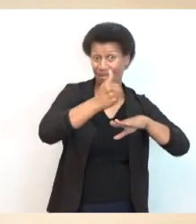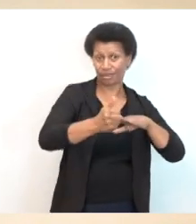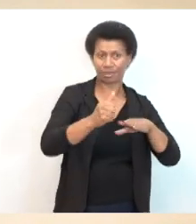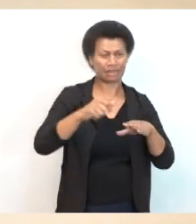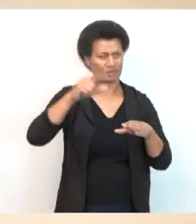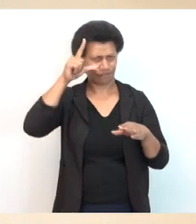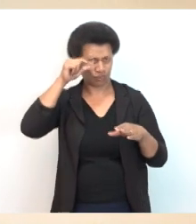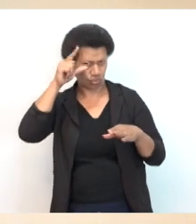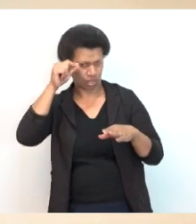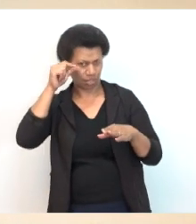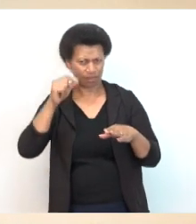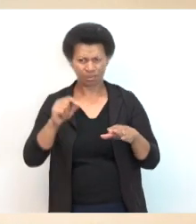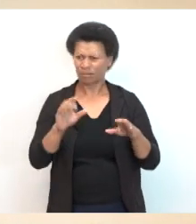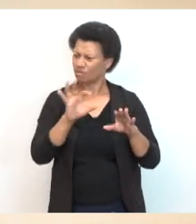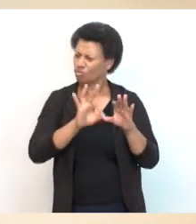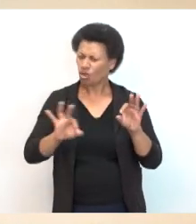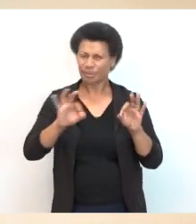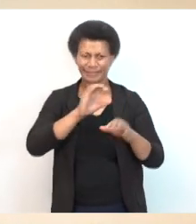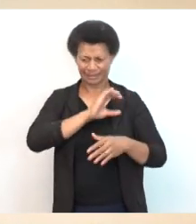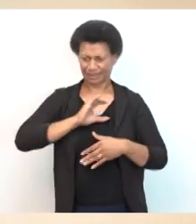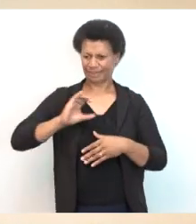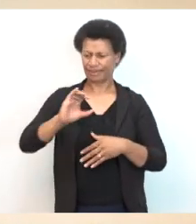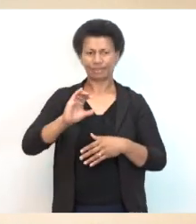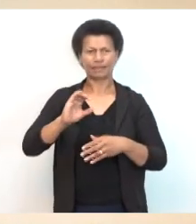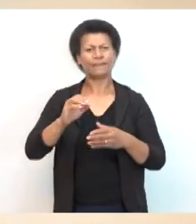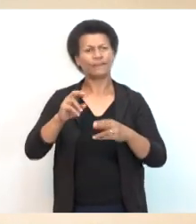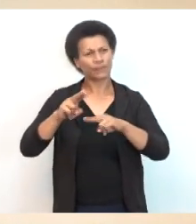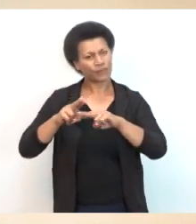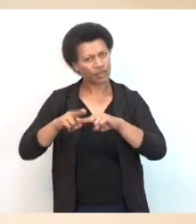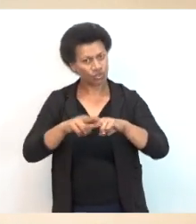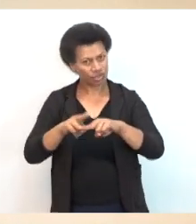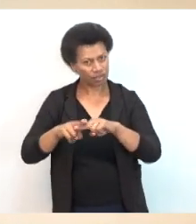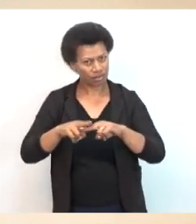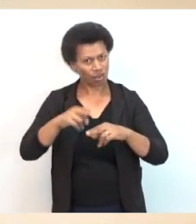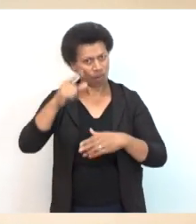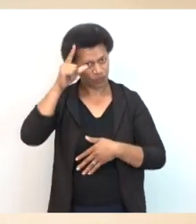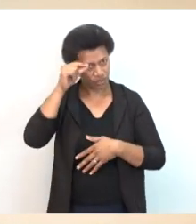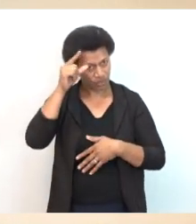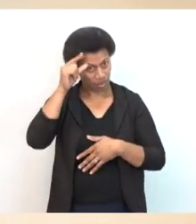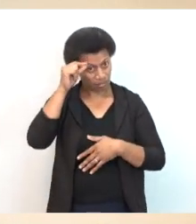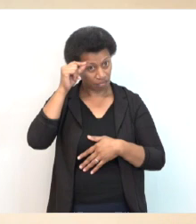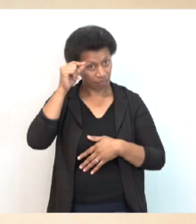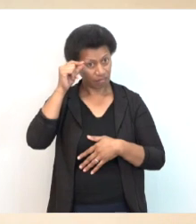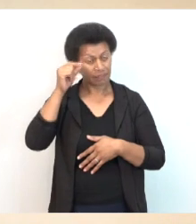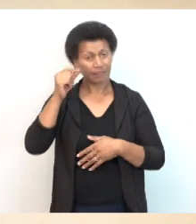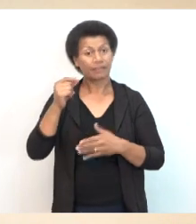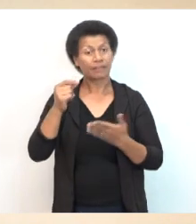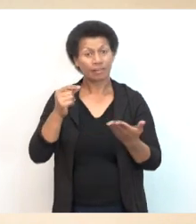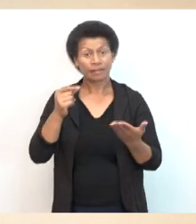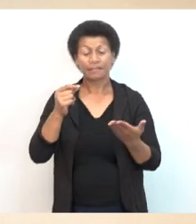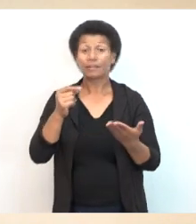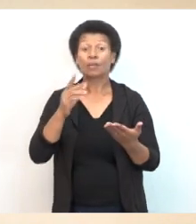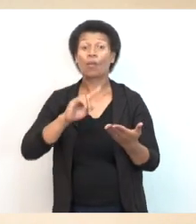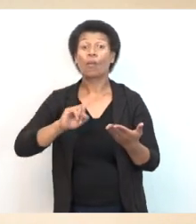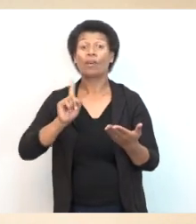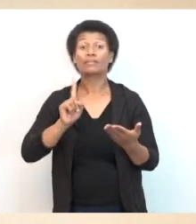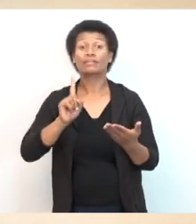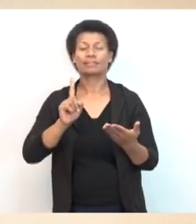all officials to call citizens Fijian when they speak. Further, the Constitution enshrines freedom of